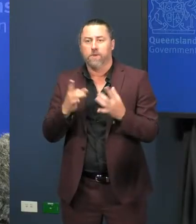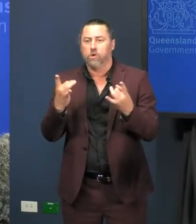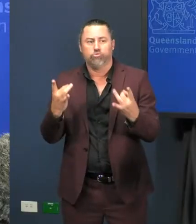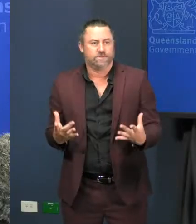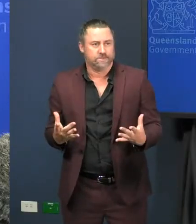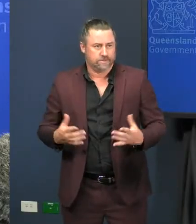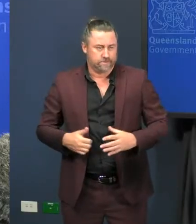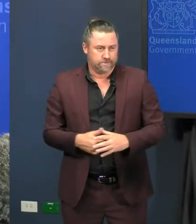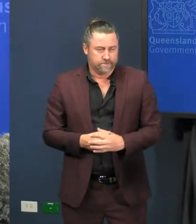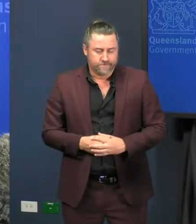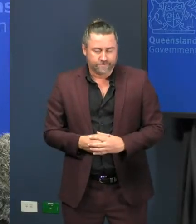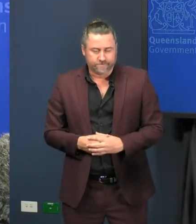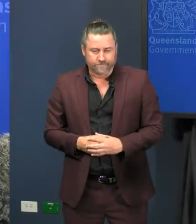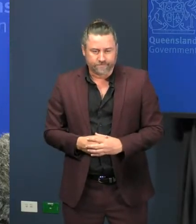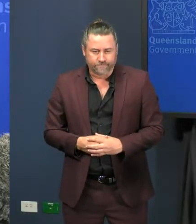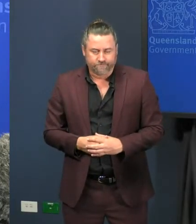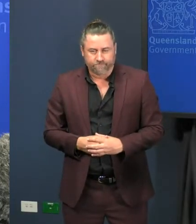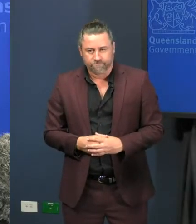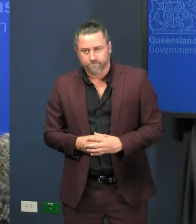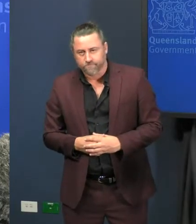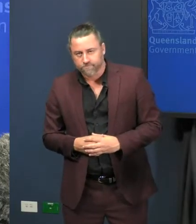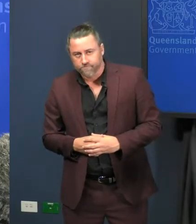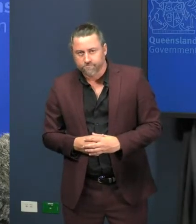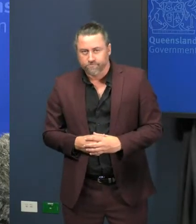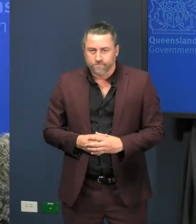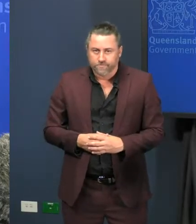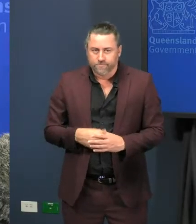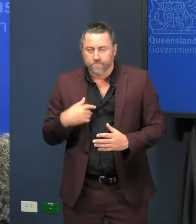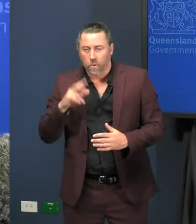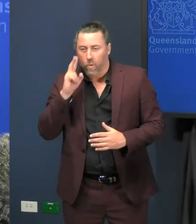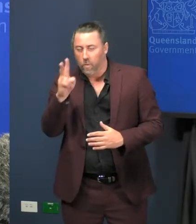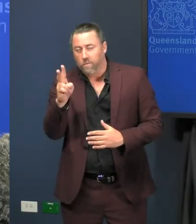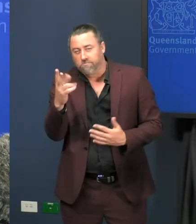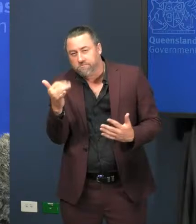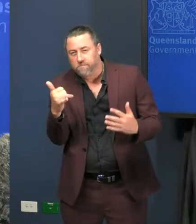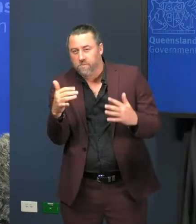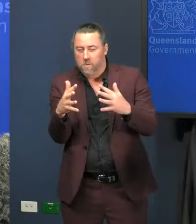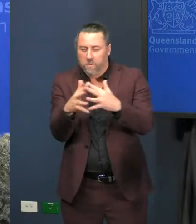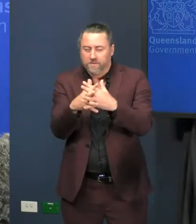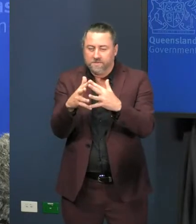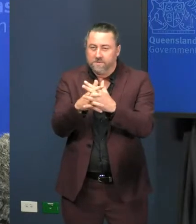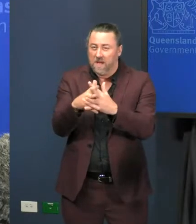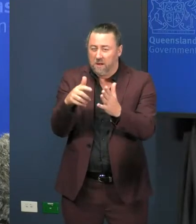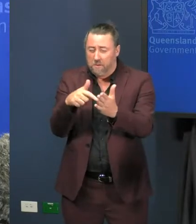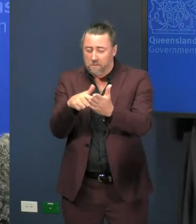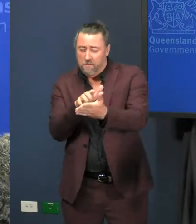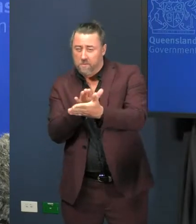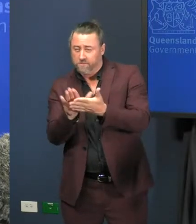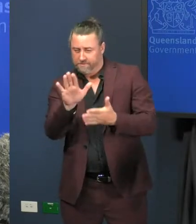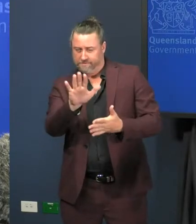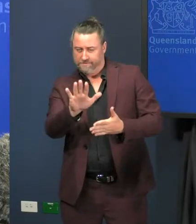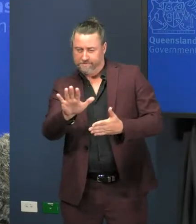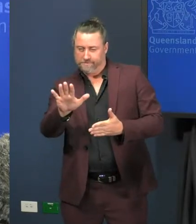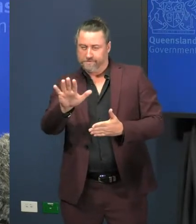The timing appears to be in the middle part of this week where that system could cross the